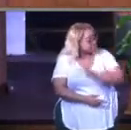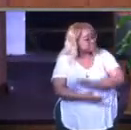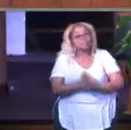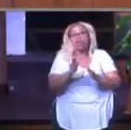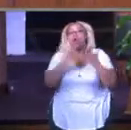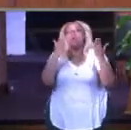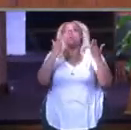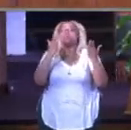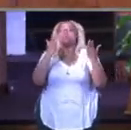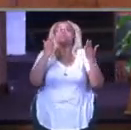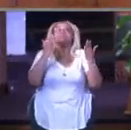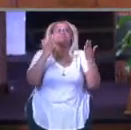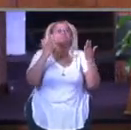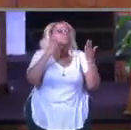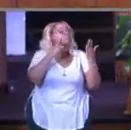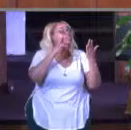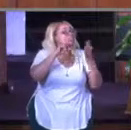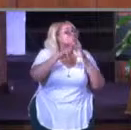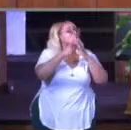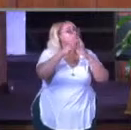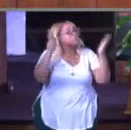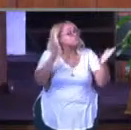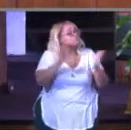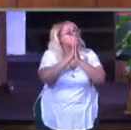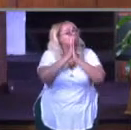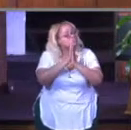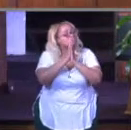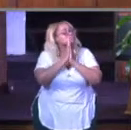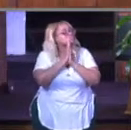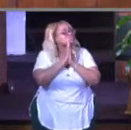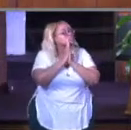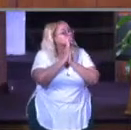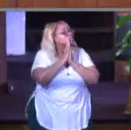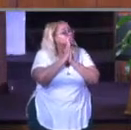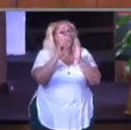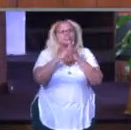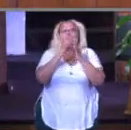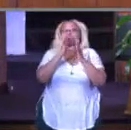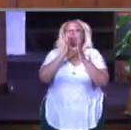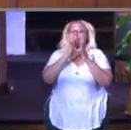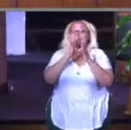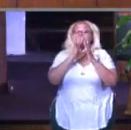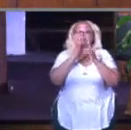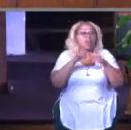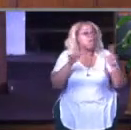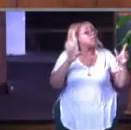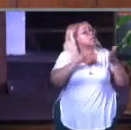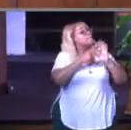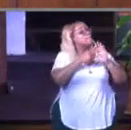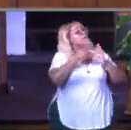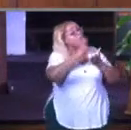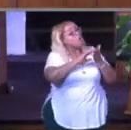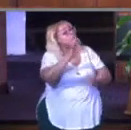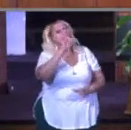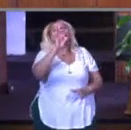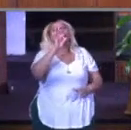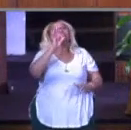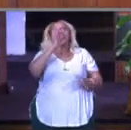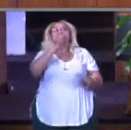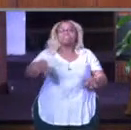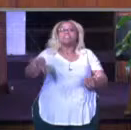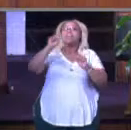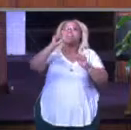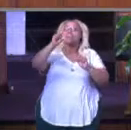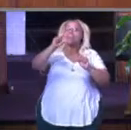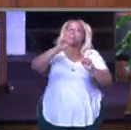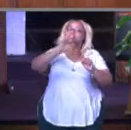Just open your mouth and just begin to pray. When you start to speak in tongues, that means the Holy Ghost has taken over